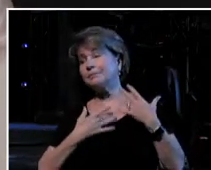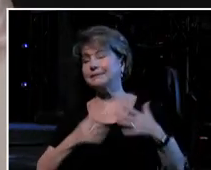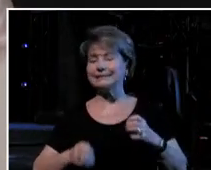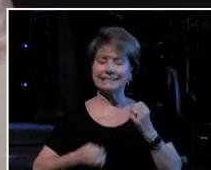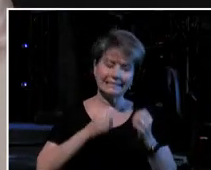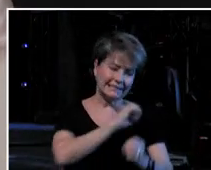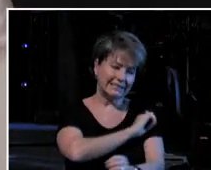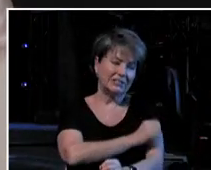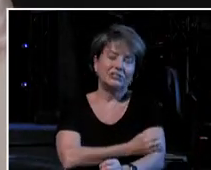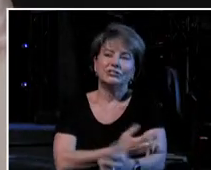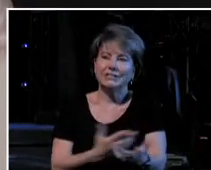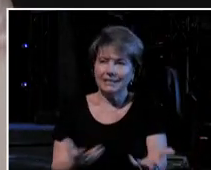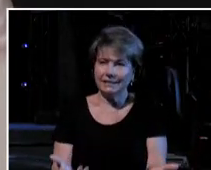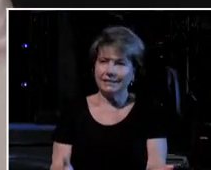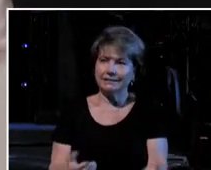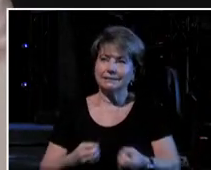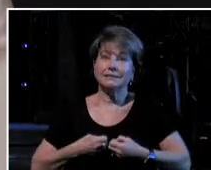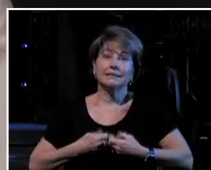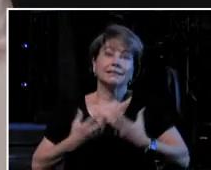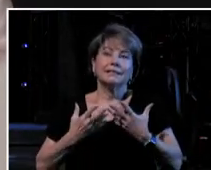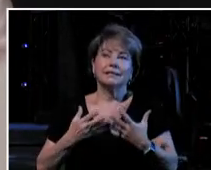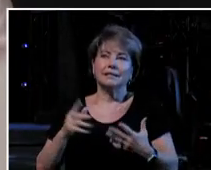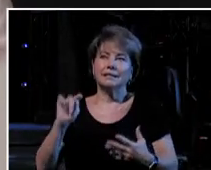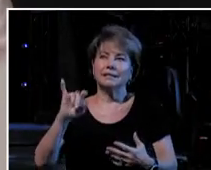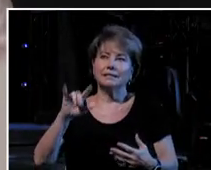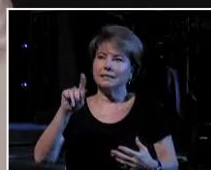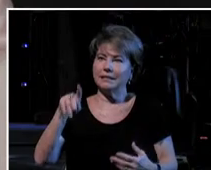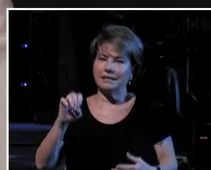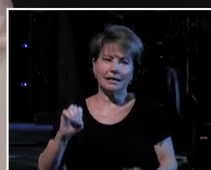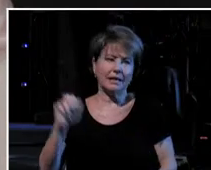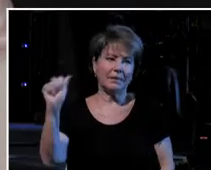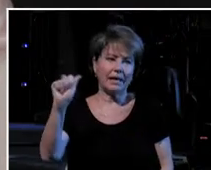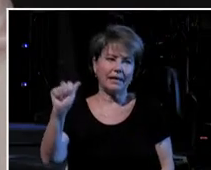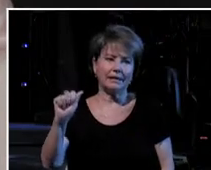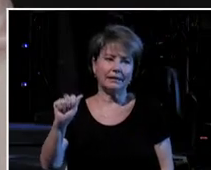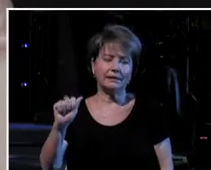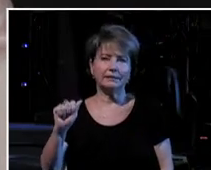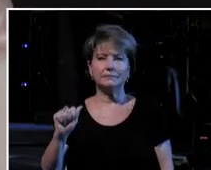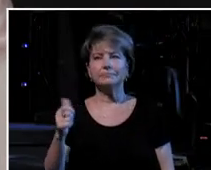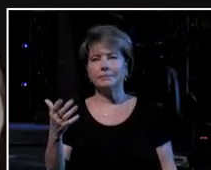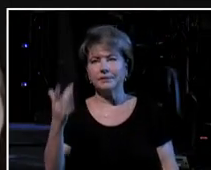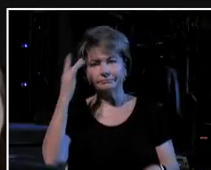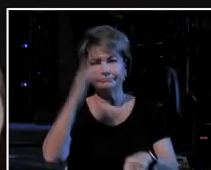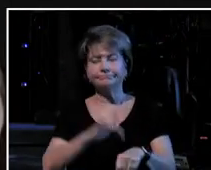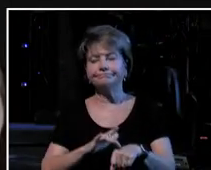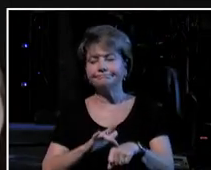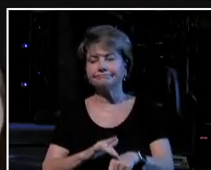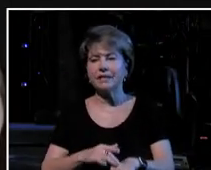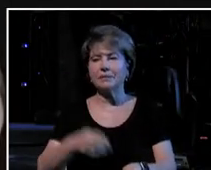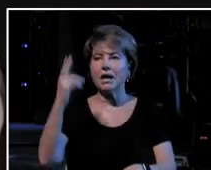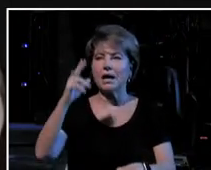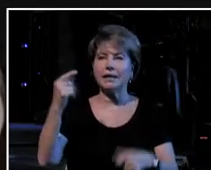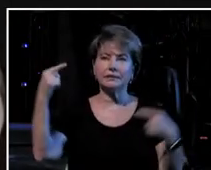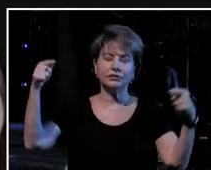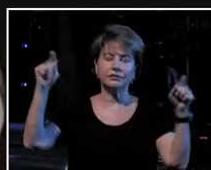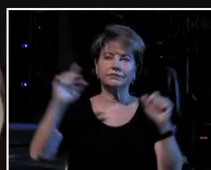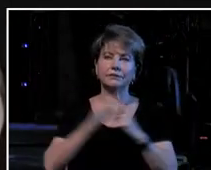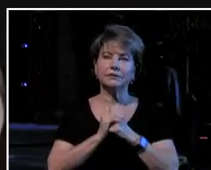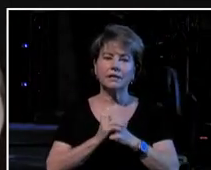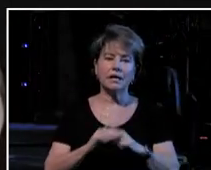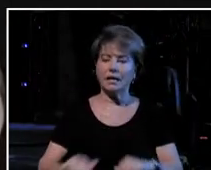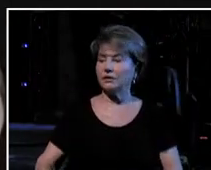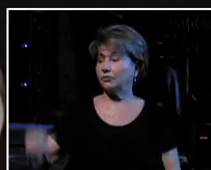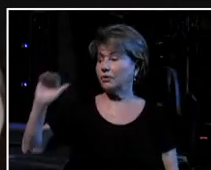energetic. I'm also very type A, just a little OCD, and a high achiever. I grew up in a Christian home, and